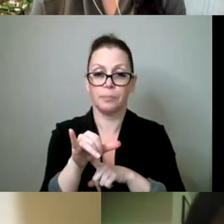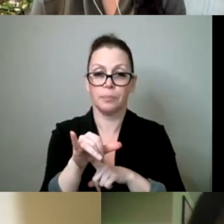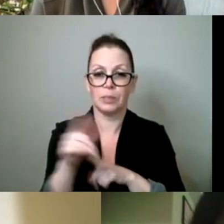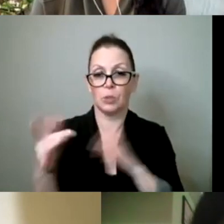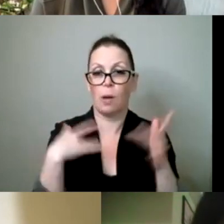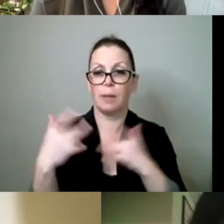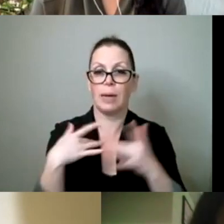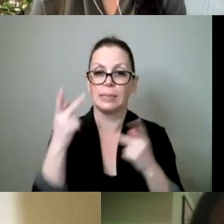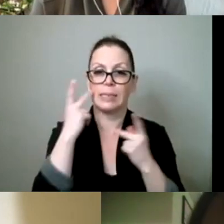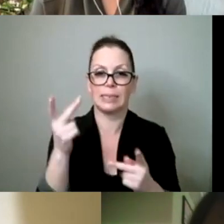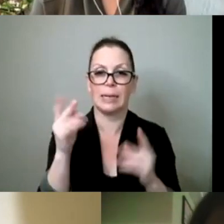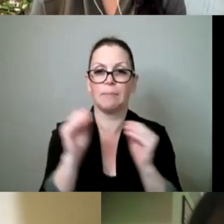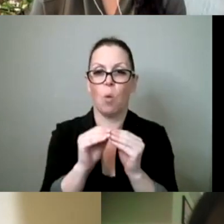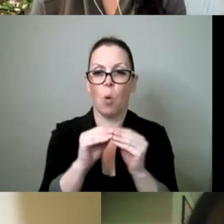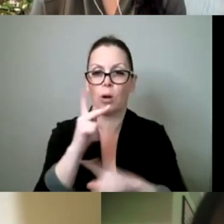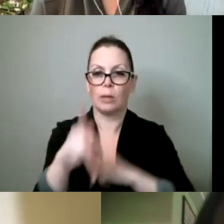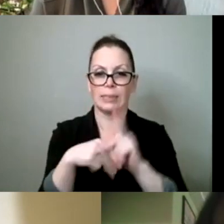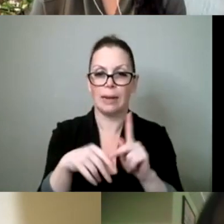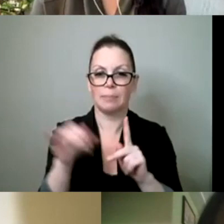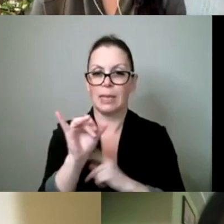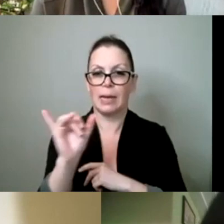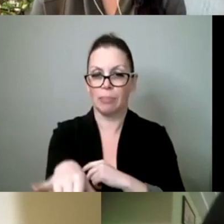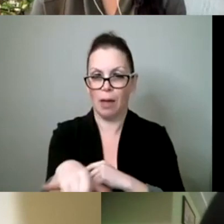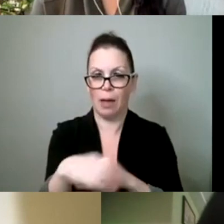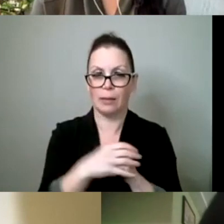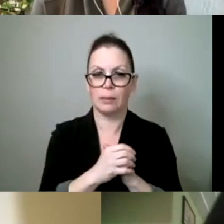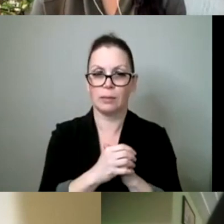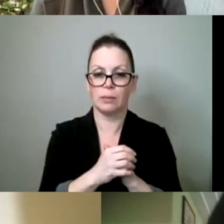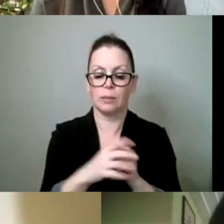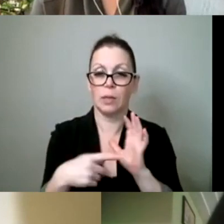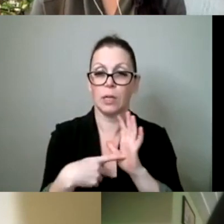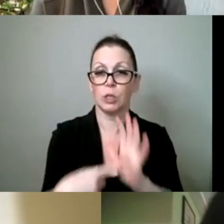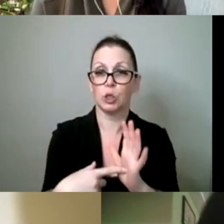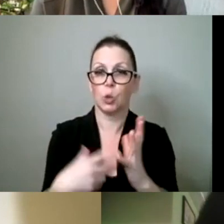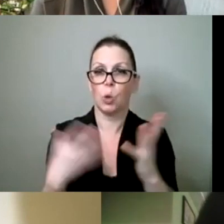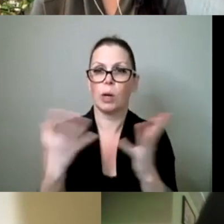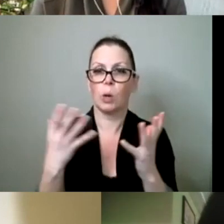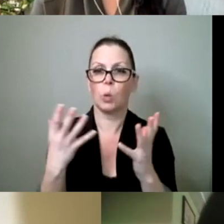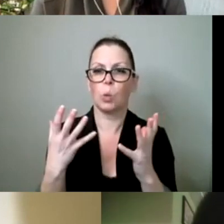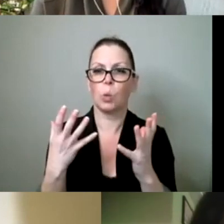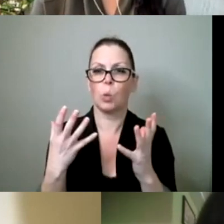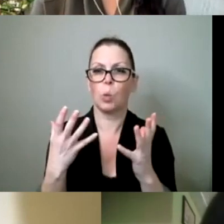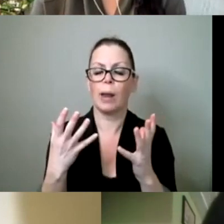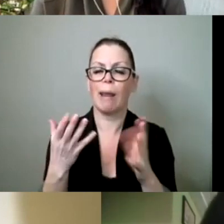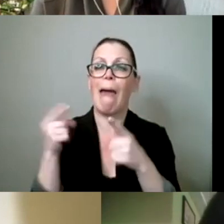more content like that, showing what we were before slavery.